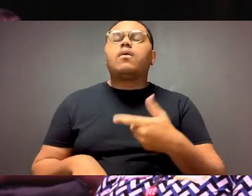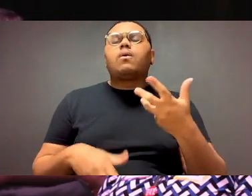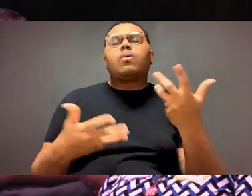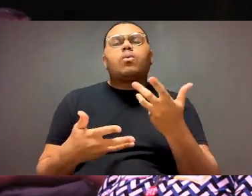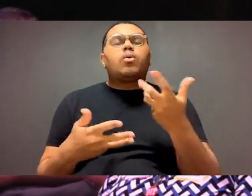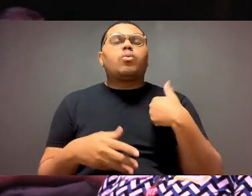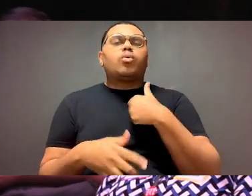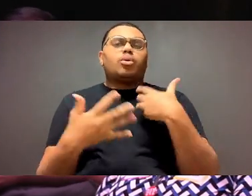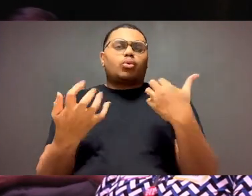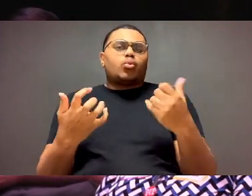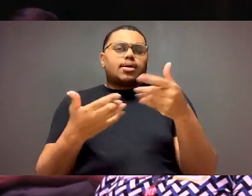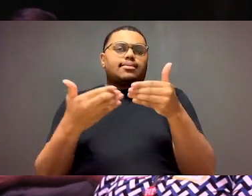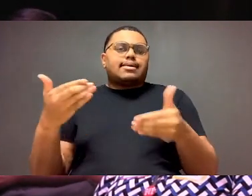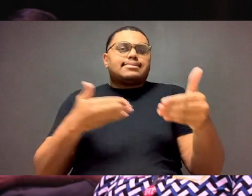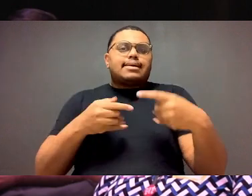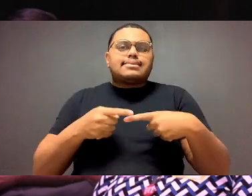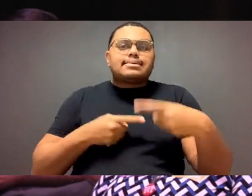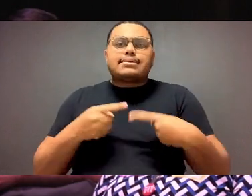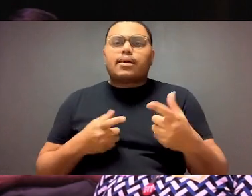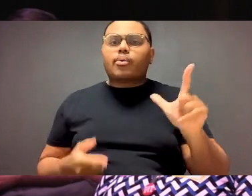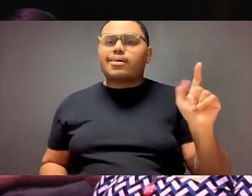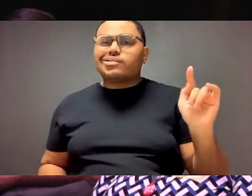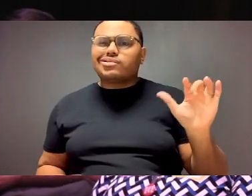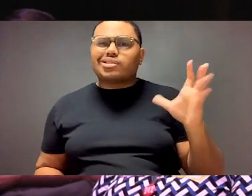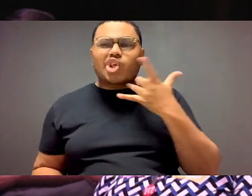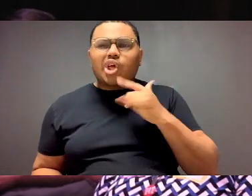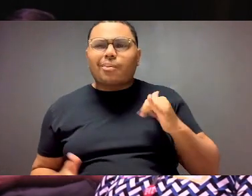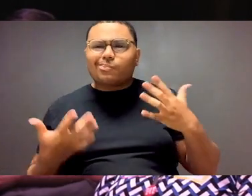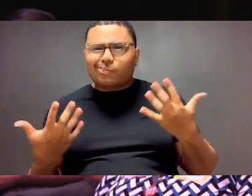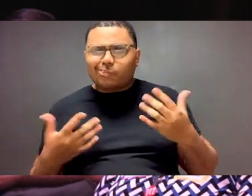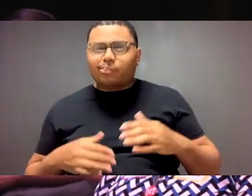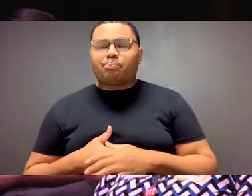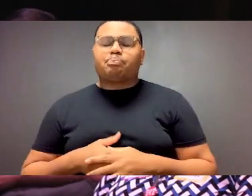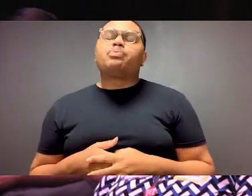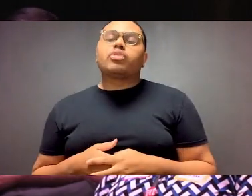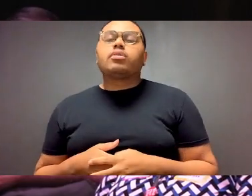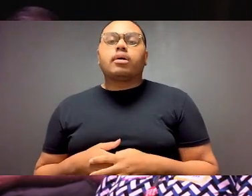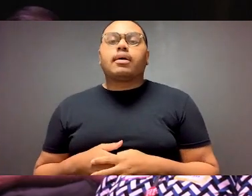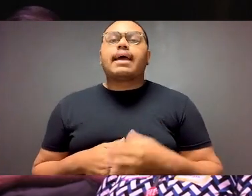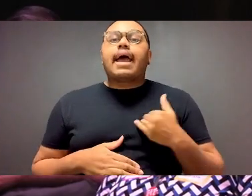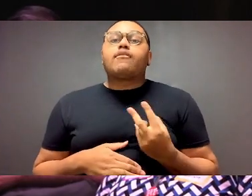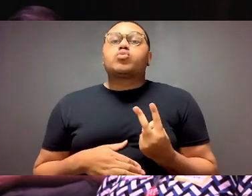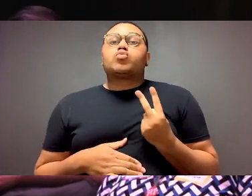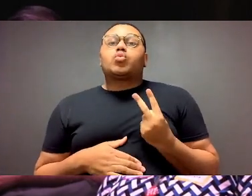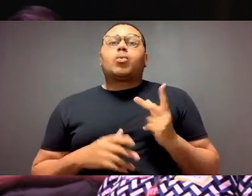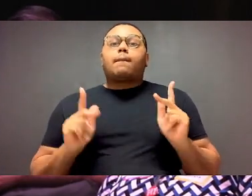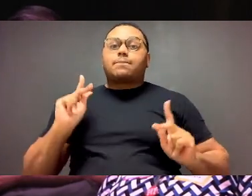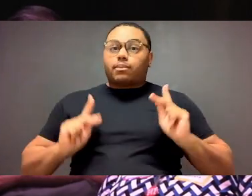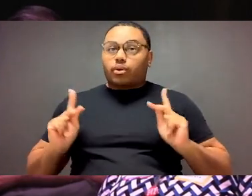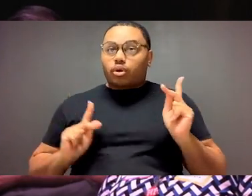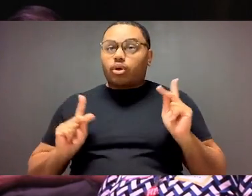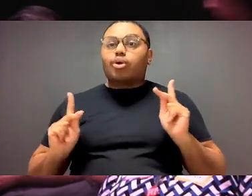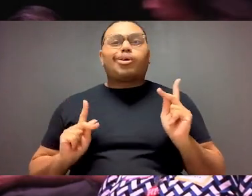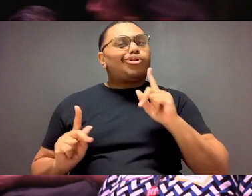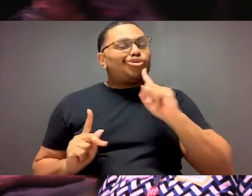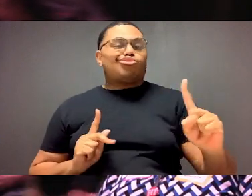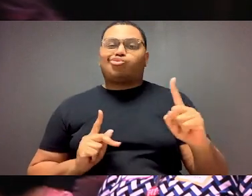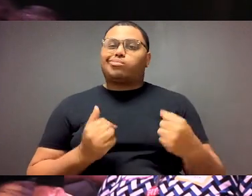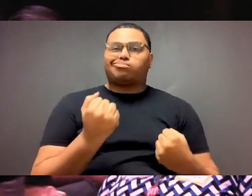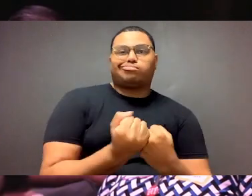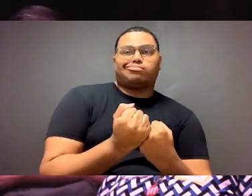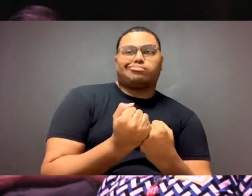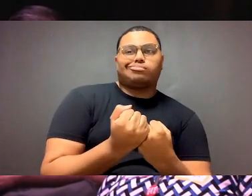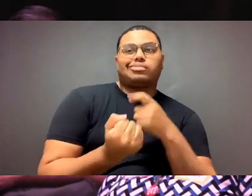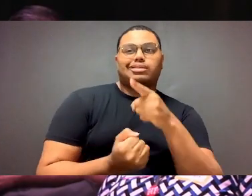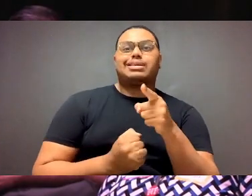cycle of the LTC to look like. There are two people who co-champion this committee, and I'm going to introduce